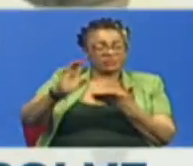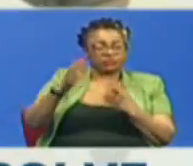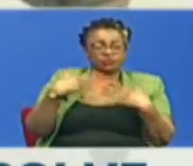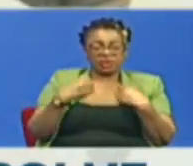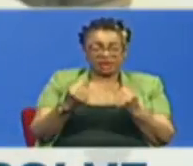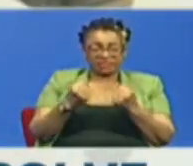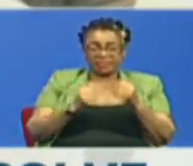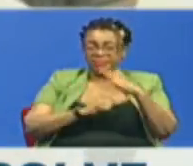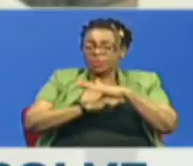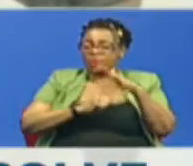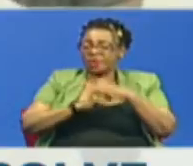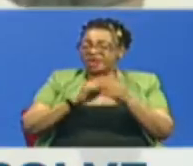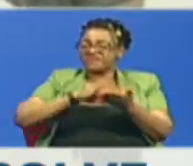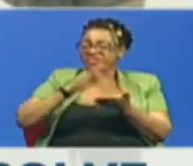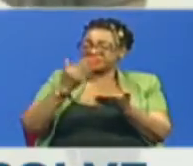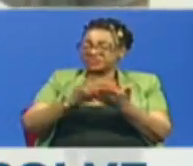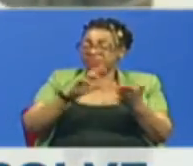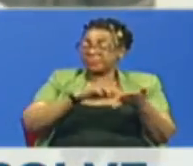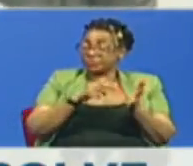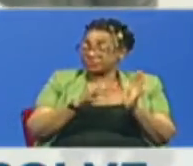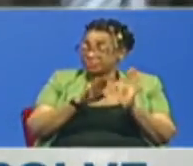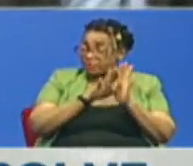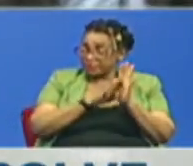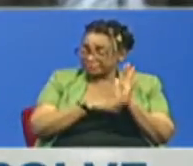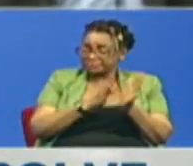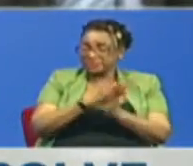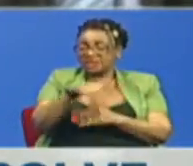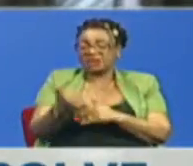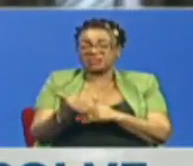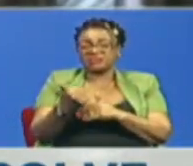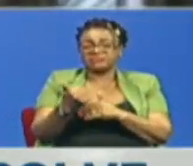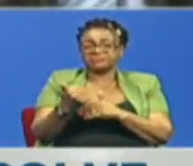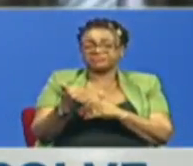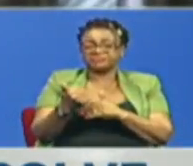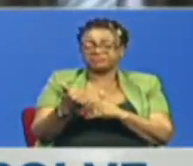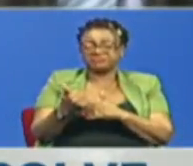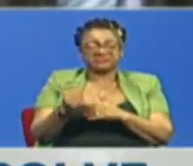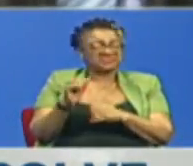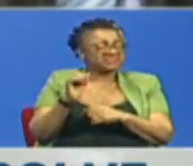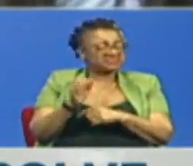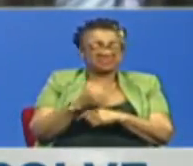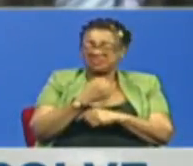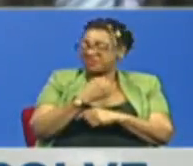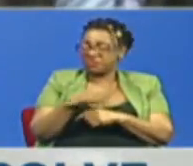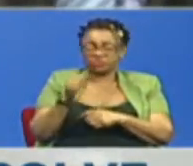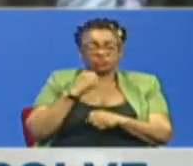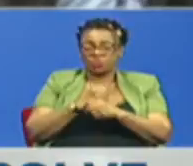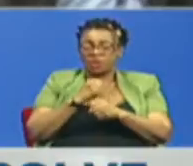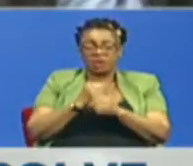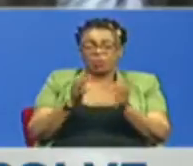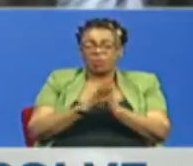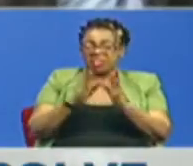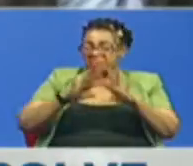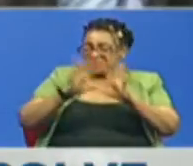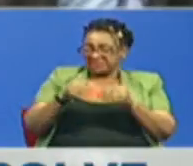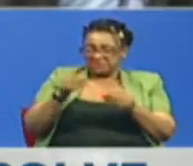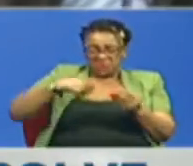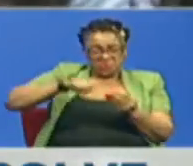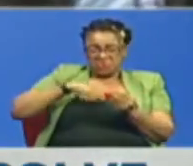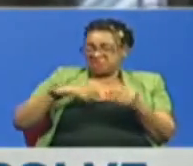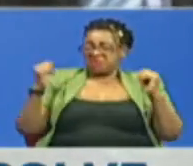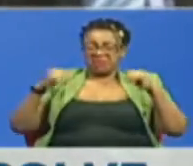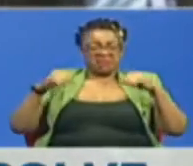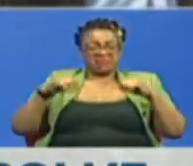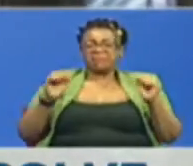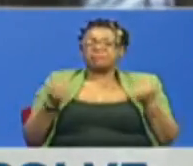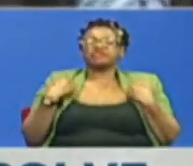programs, and other statutory obligations. She cannot work with the budget, and we cannot come to a consensus.